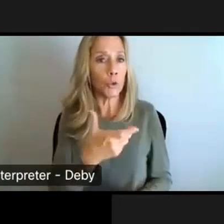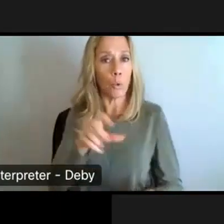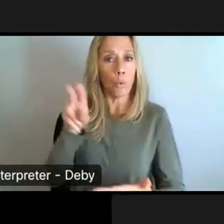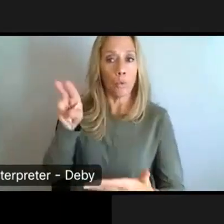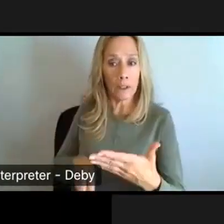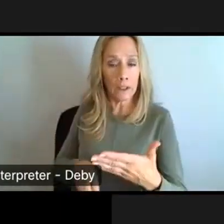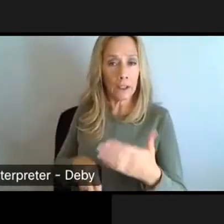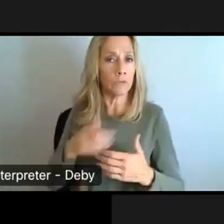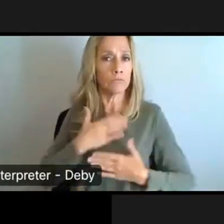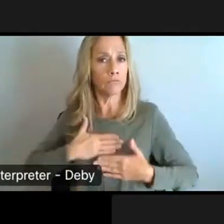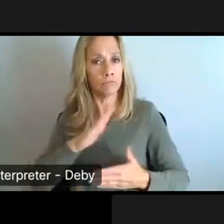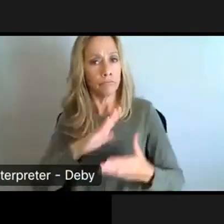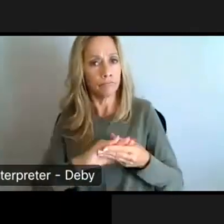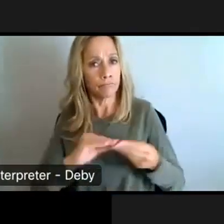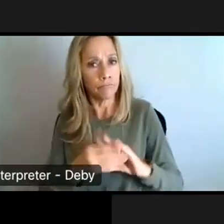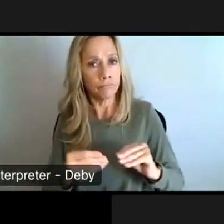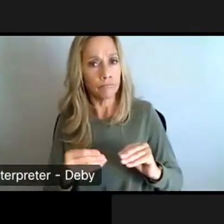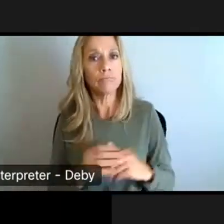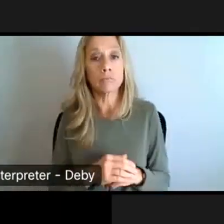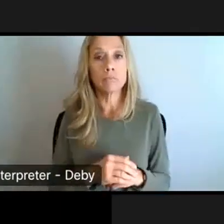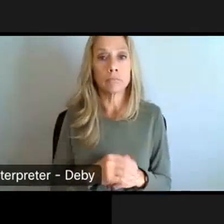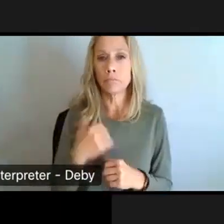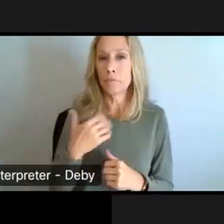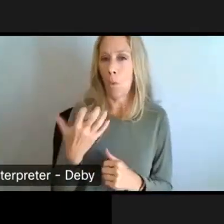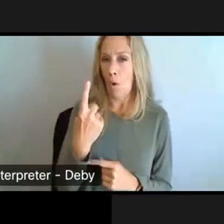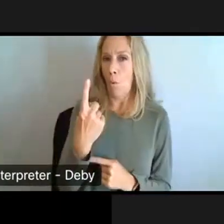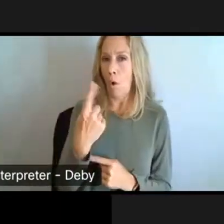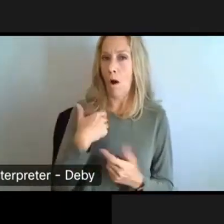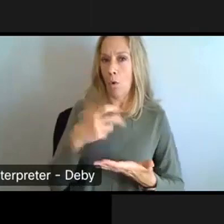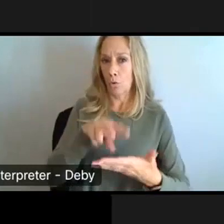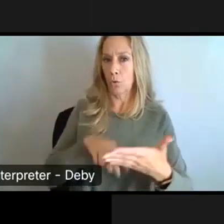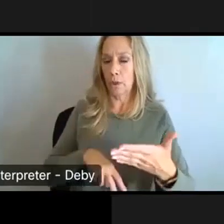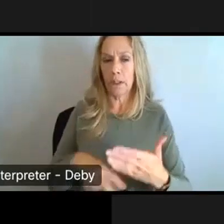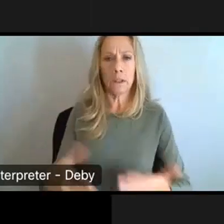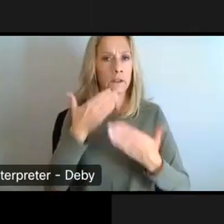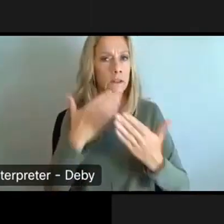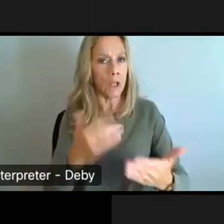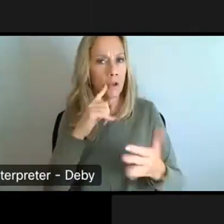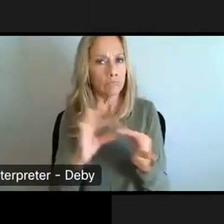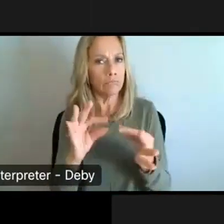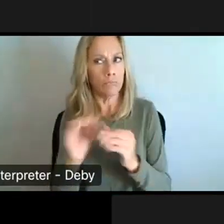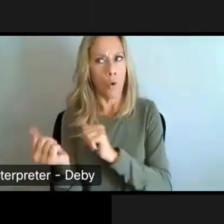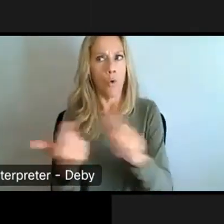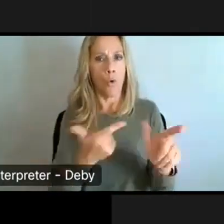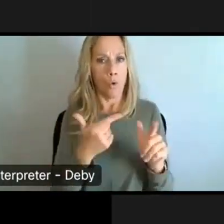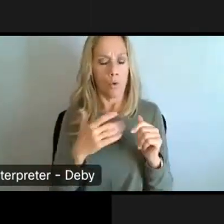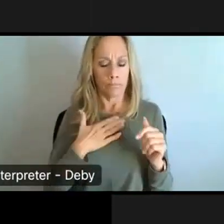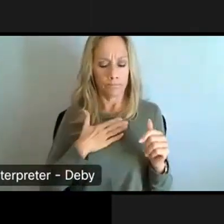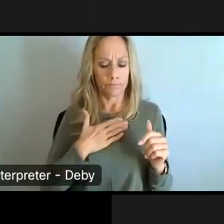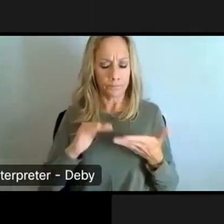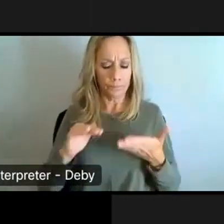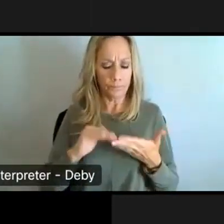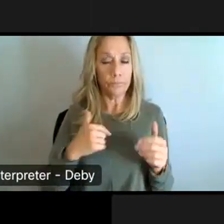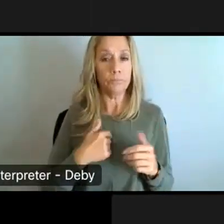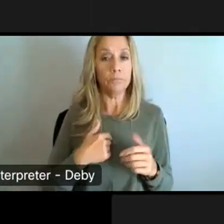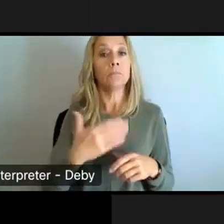they enjoying your story. I do want to read this one. It says, thank you for stating that everyone needs, excuse me,